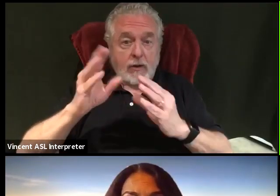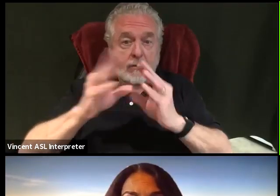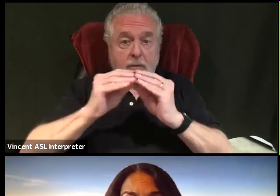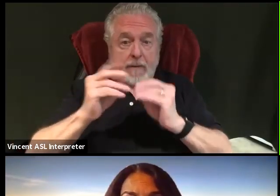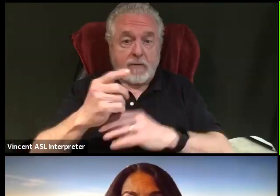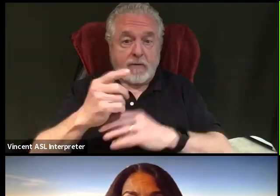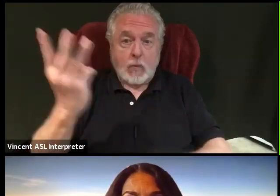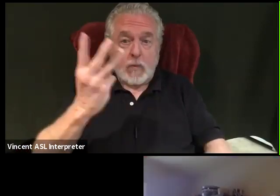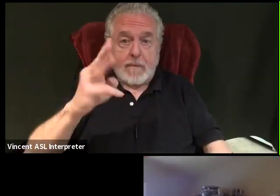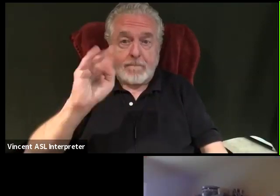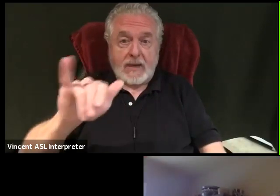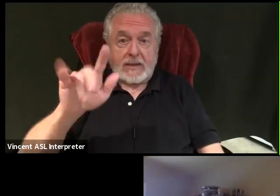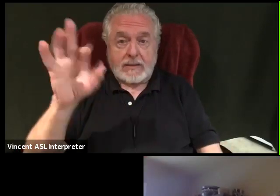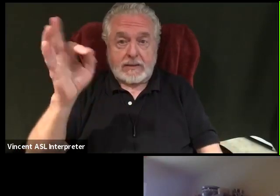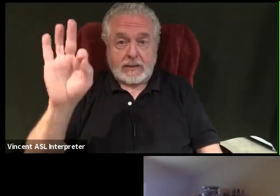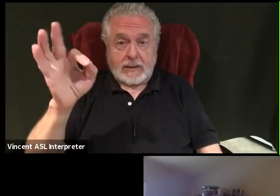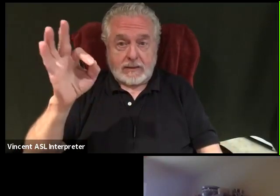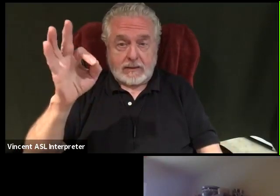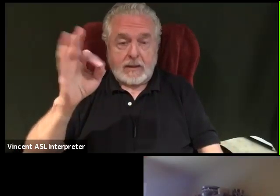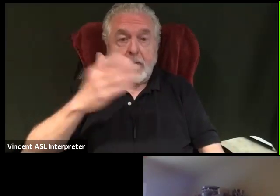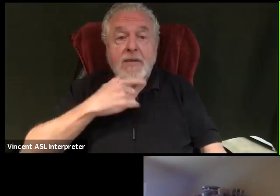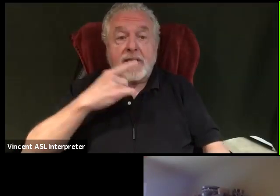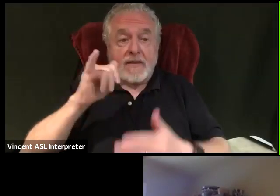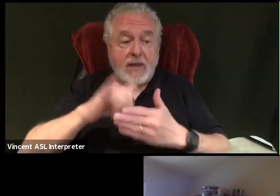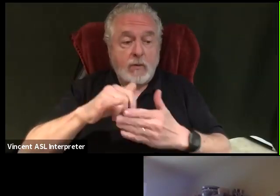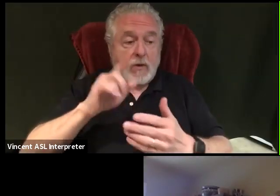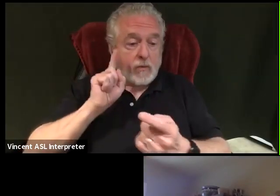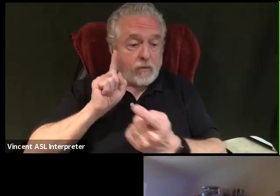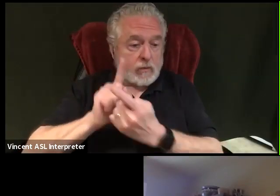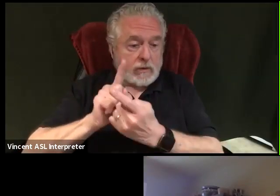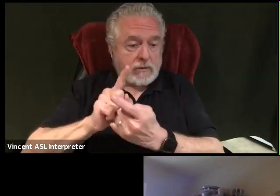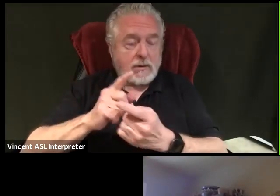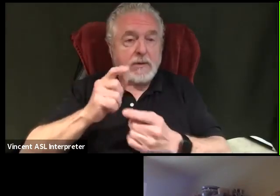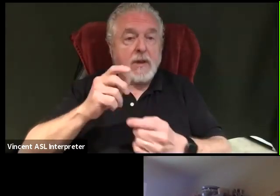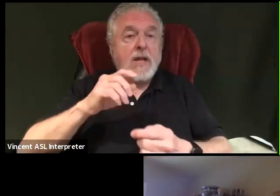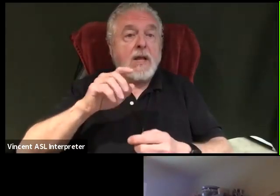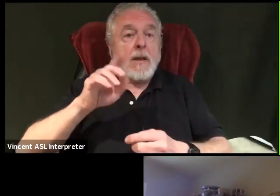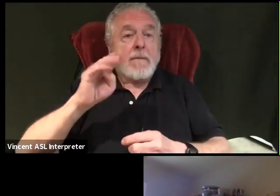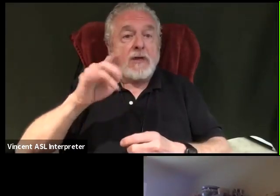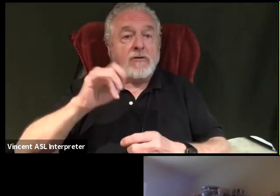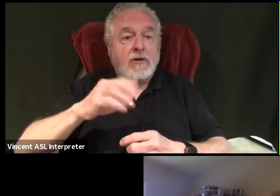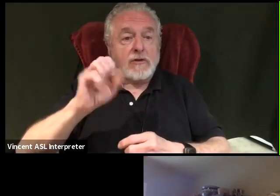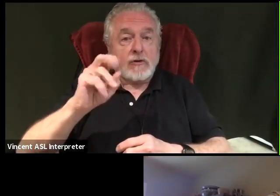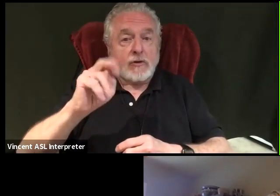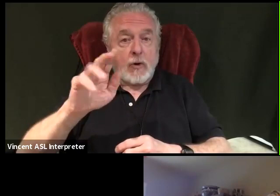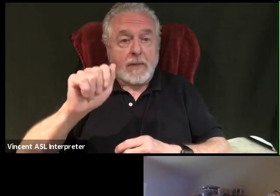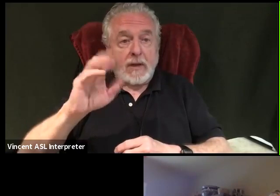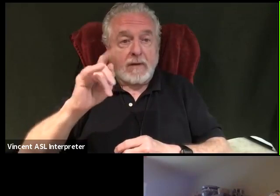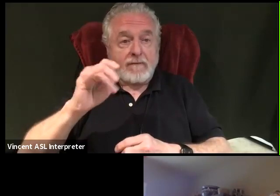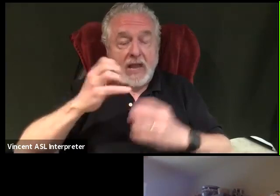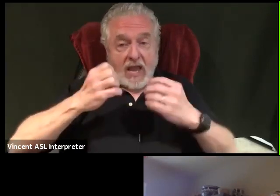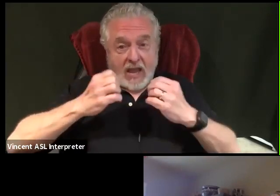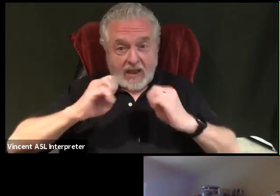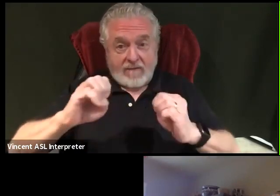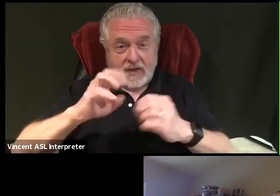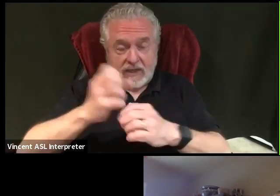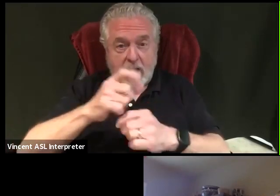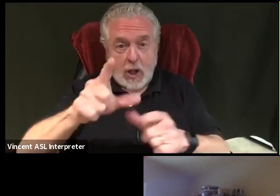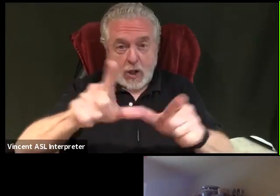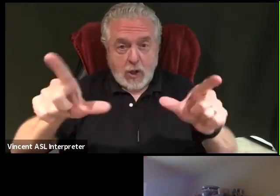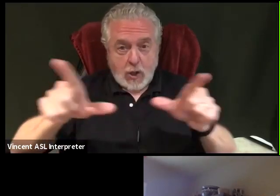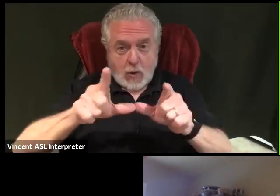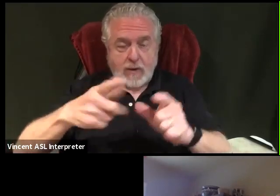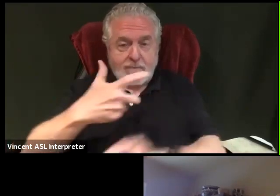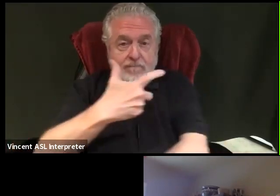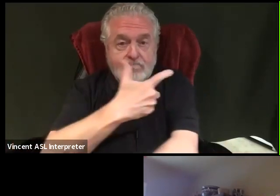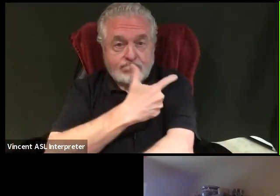Wednesday, May 9th. I'm pleased to say that we have reached some important milestones here in Sonoma County in terms of our efforts to get locals